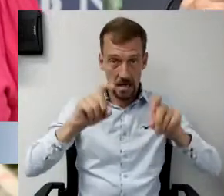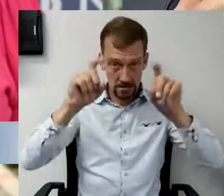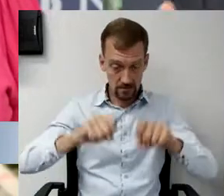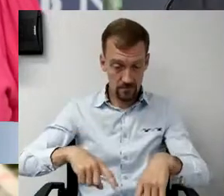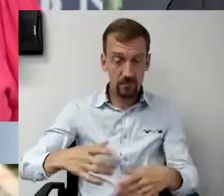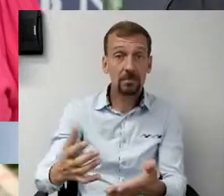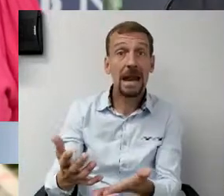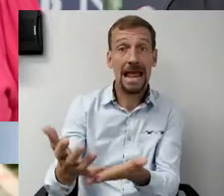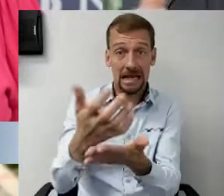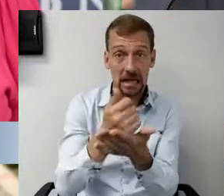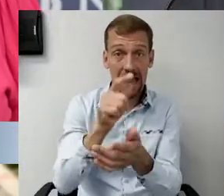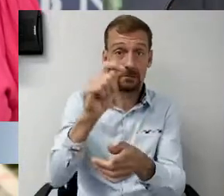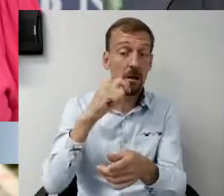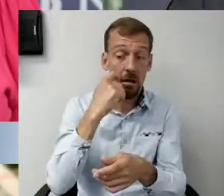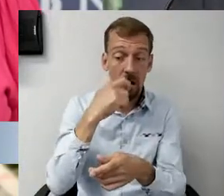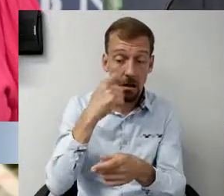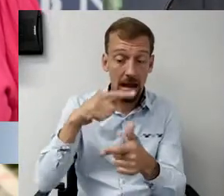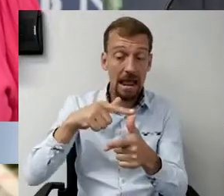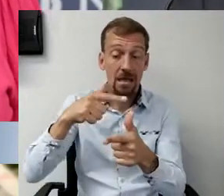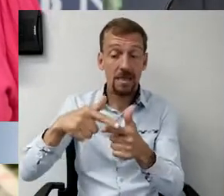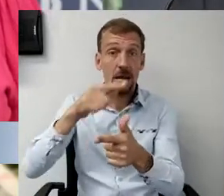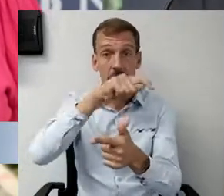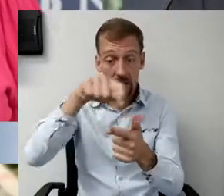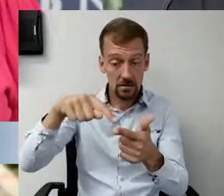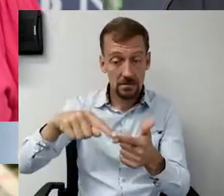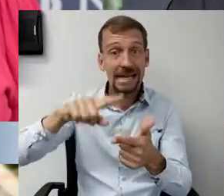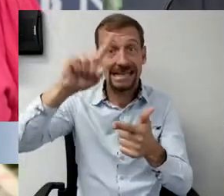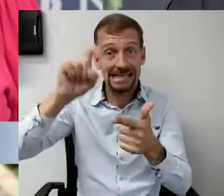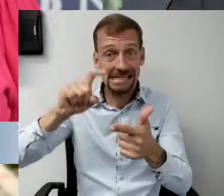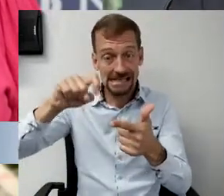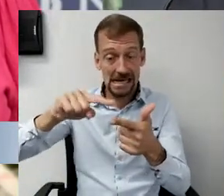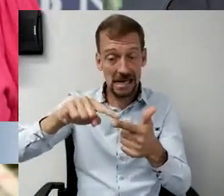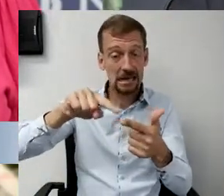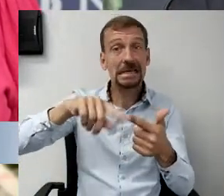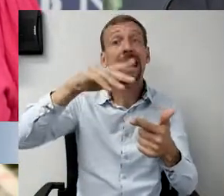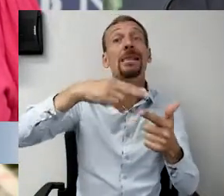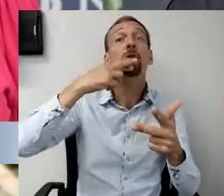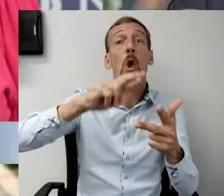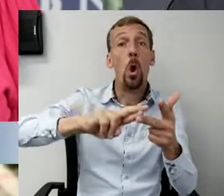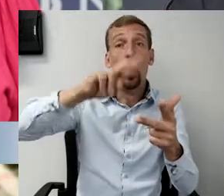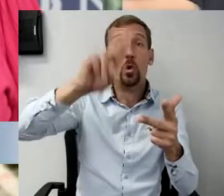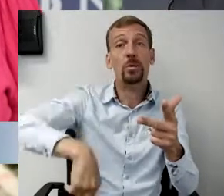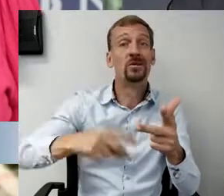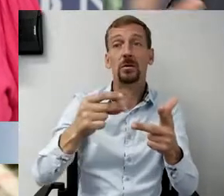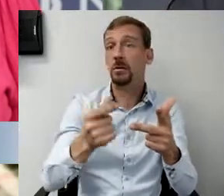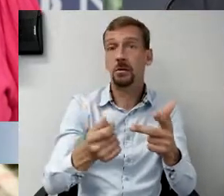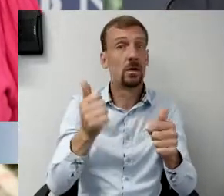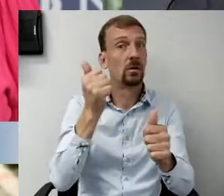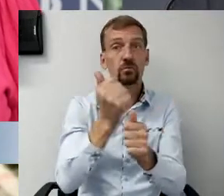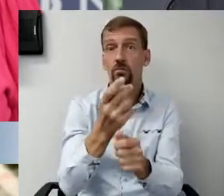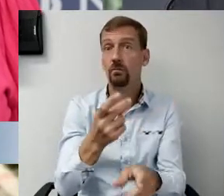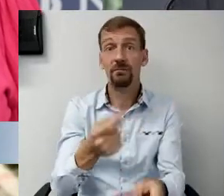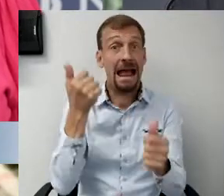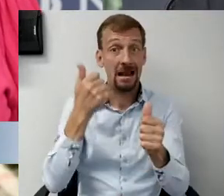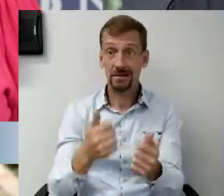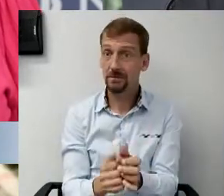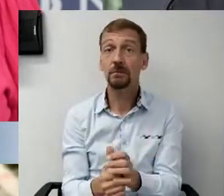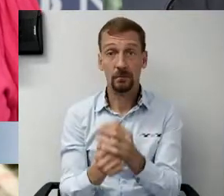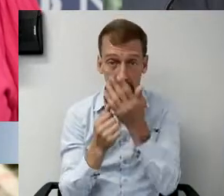collection and the testing. You'll get your results back on site, so we'll be running them,